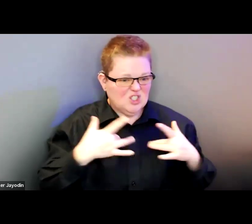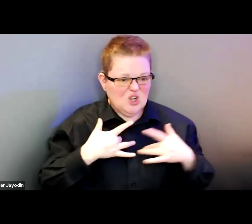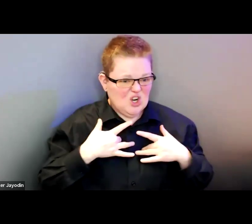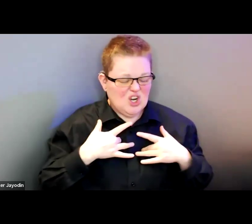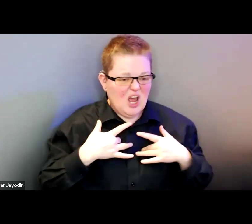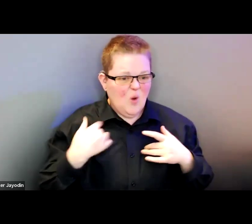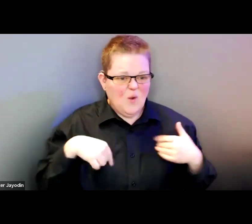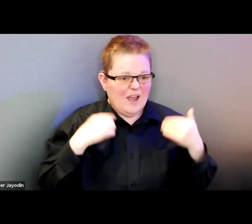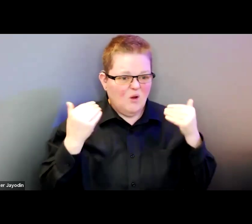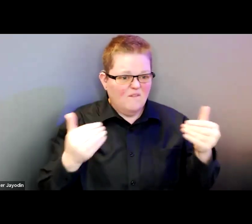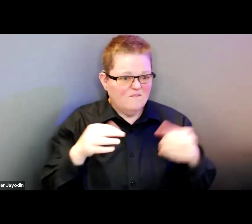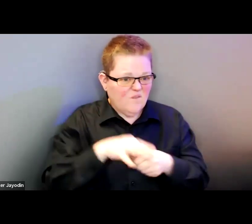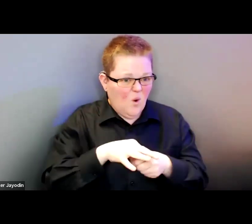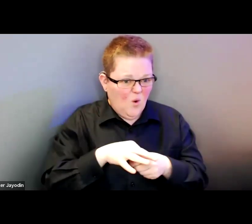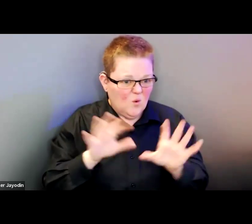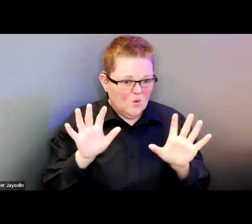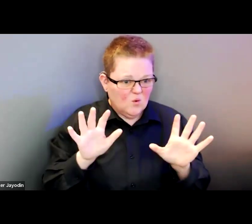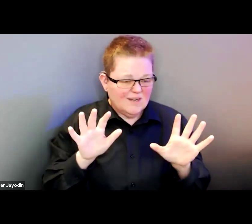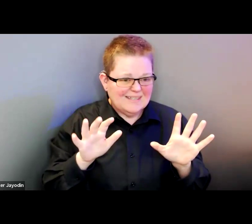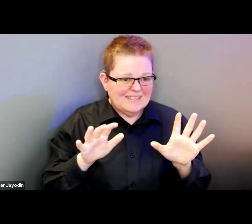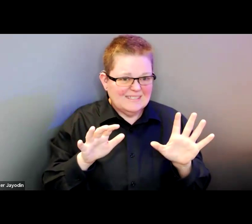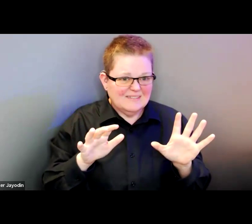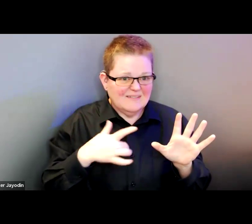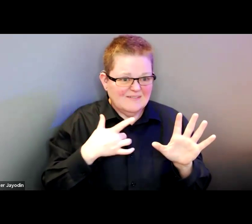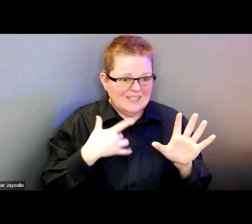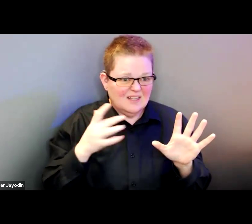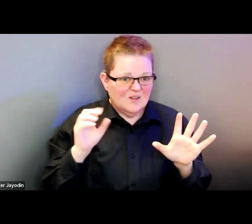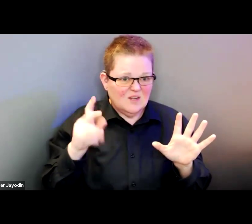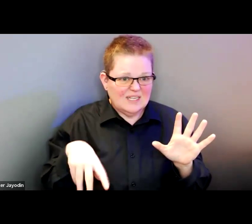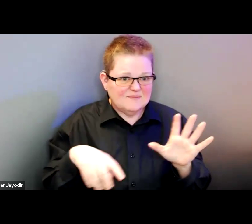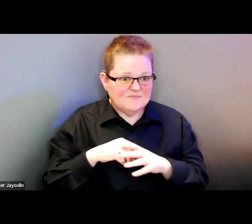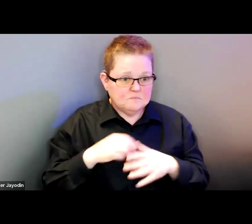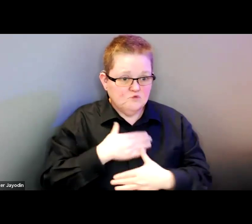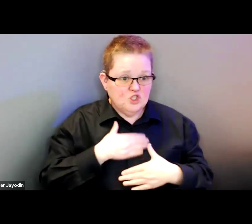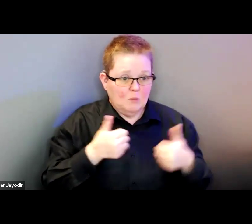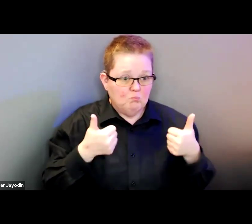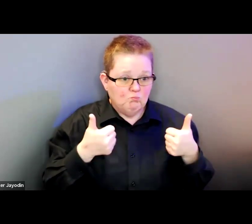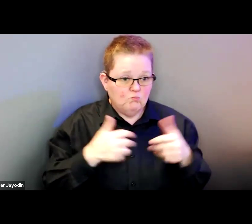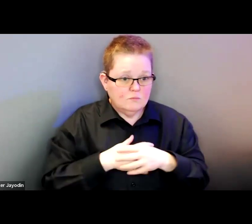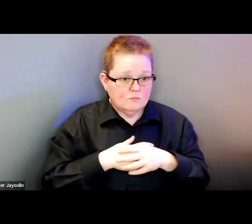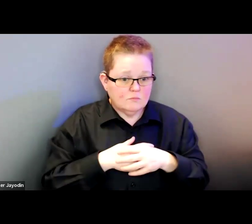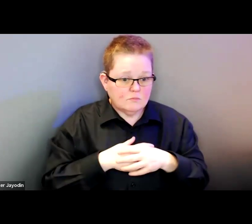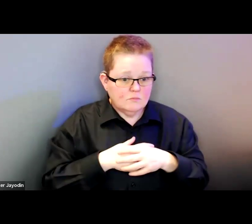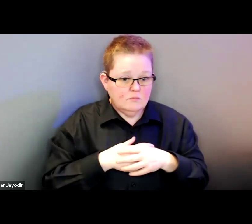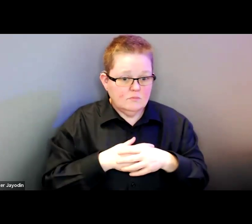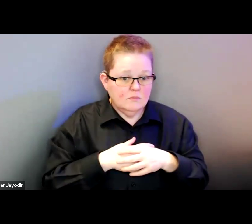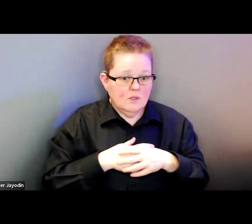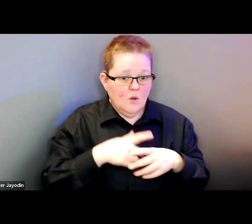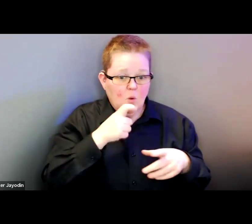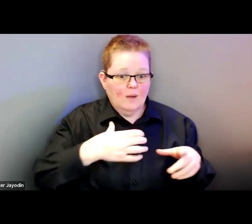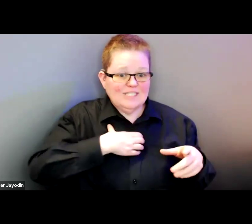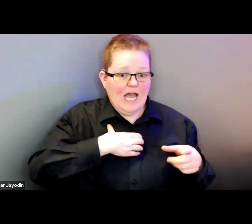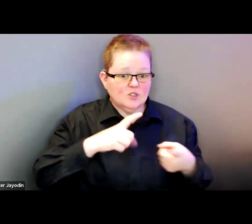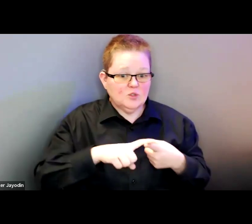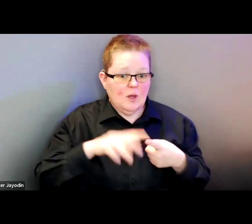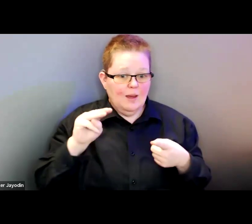on it. Oh, okay. Well then, I appreciate it. All right. You object to my mechanism, or you object to that particular item? No,